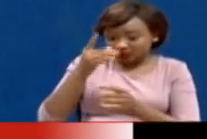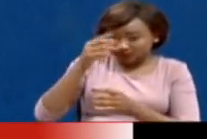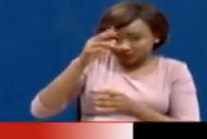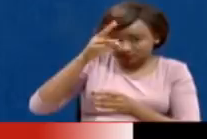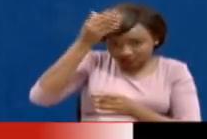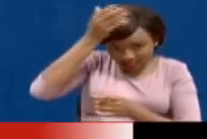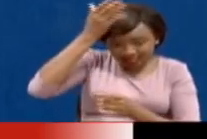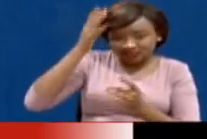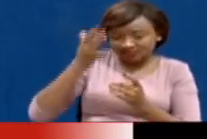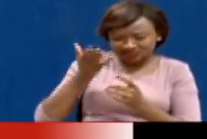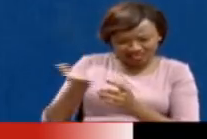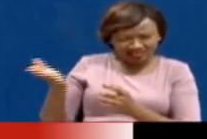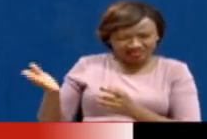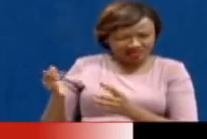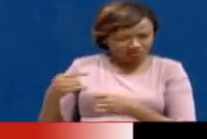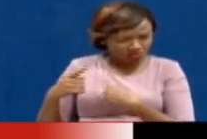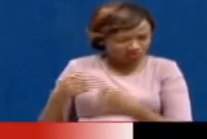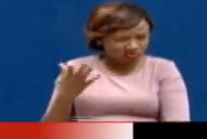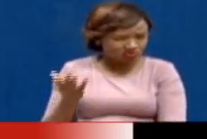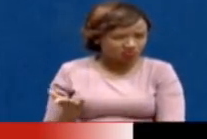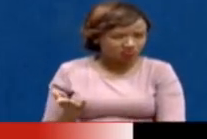of them?